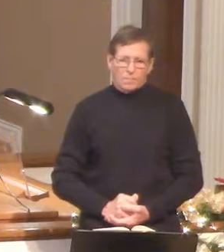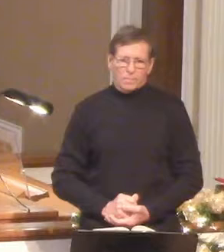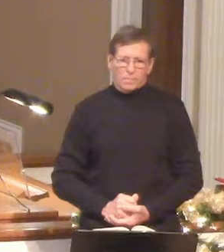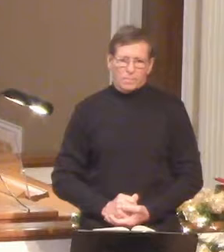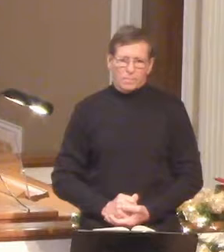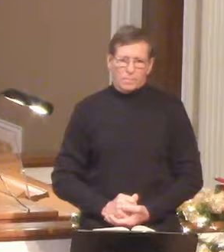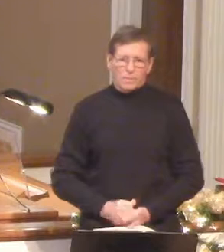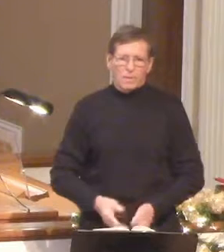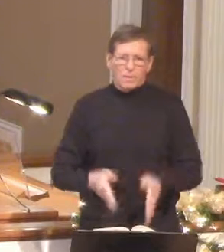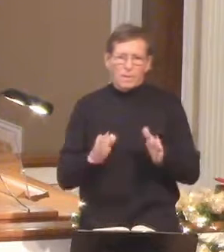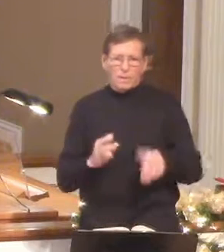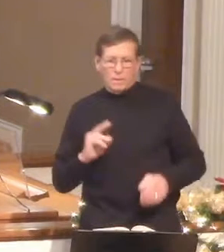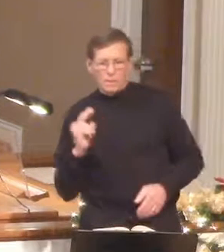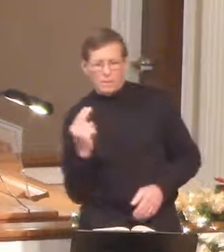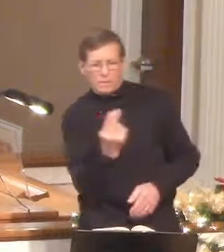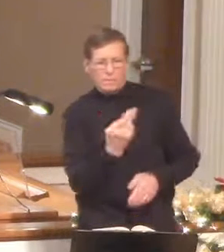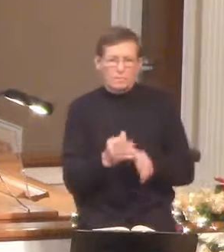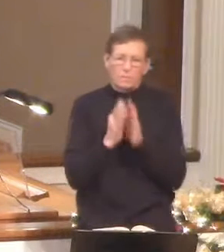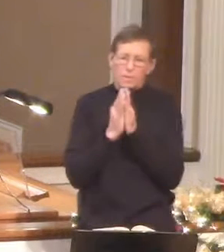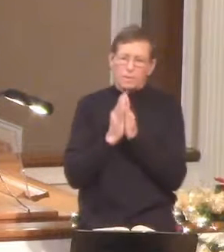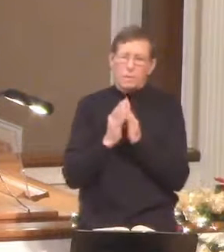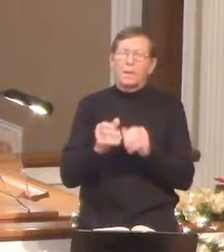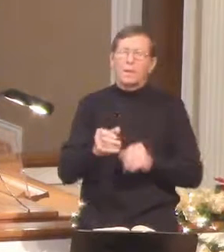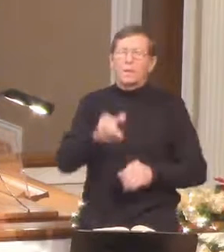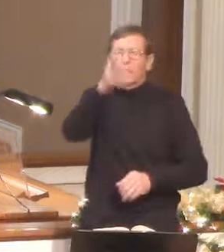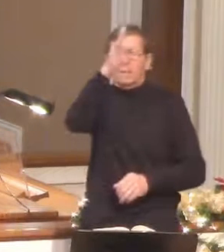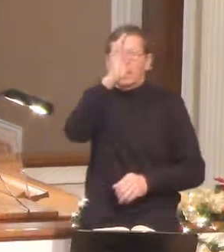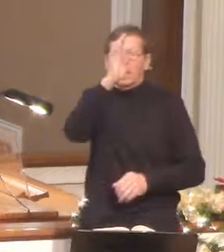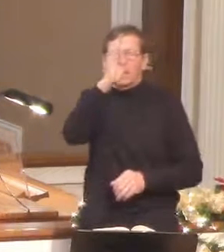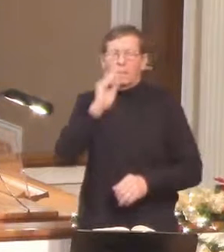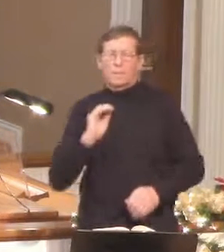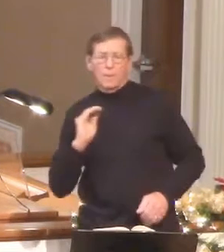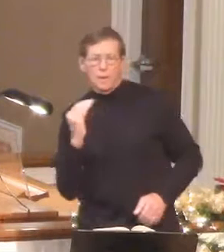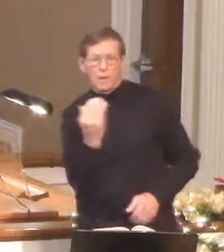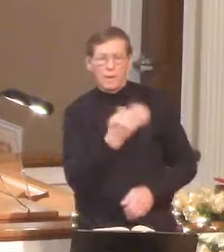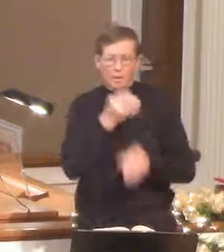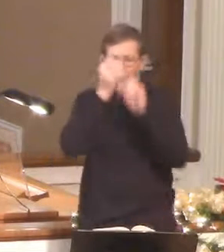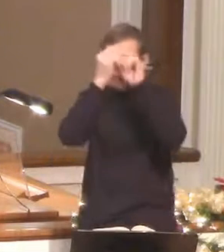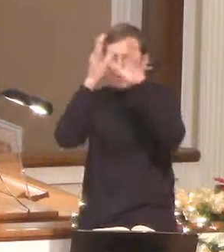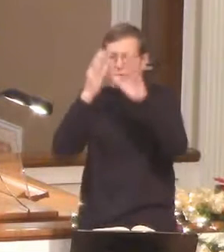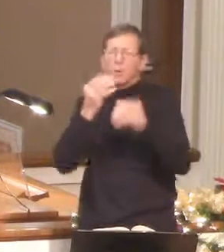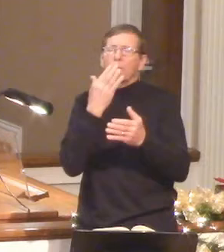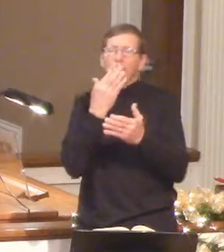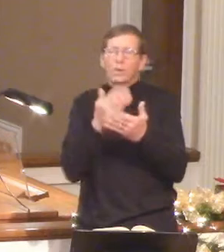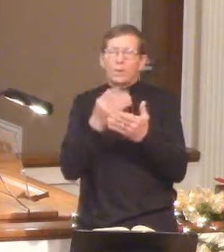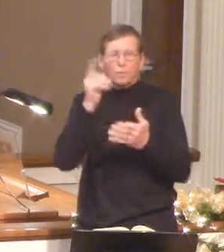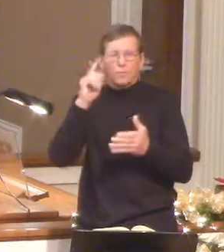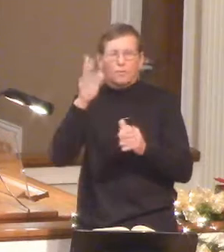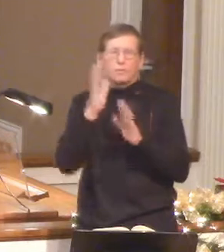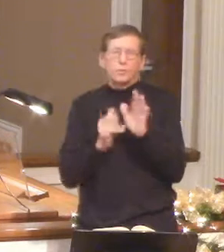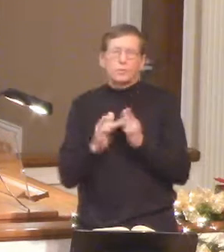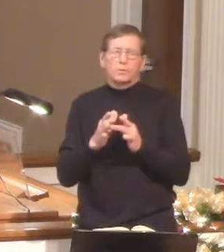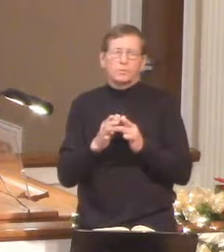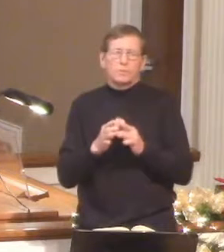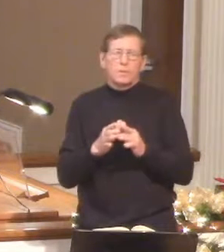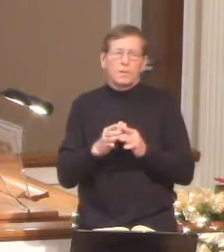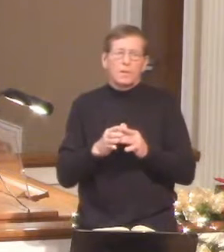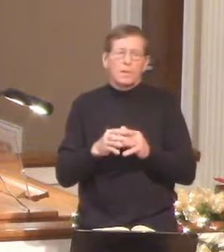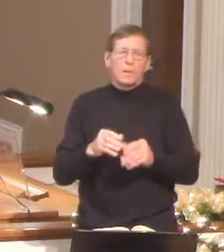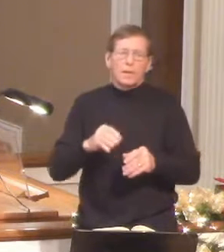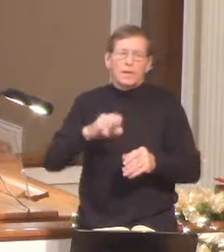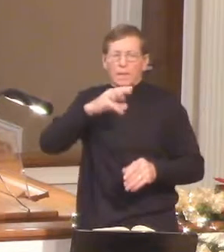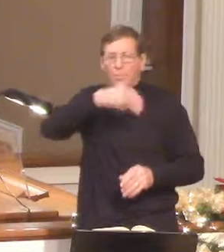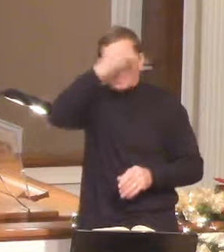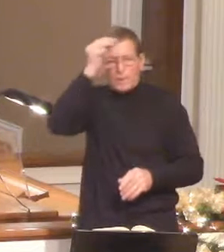hay. Let us pray. God our Father, we thank you for Jesus. We thank you for Mary, and we thank you for Joseph